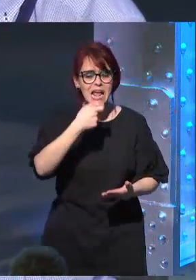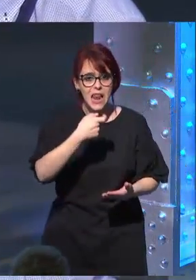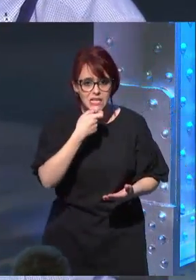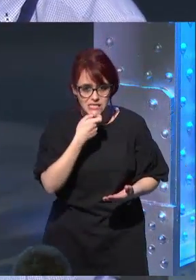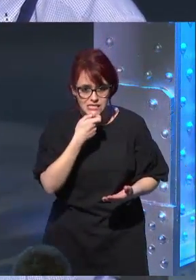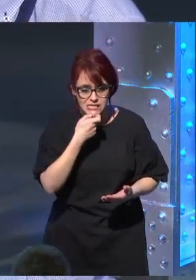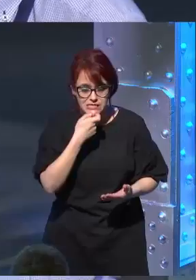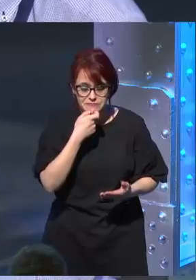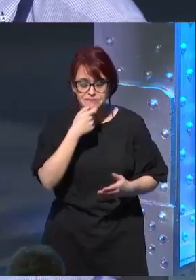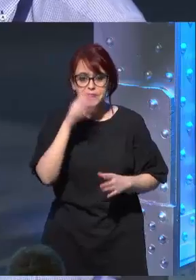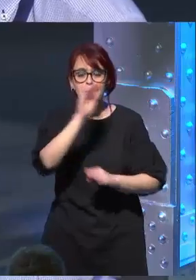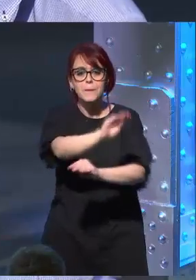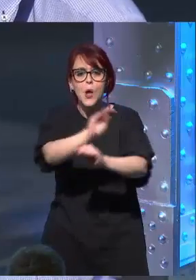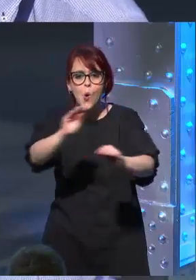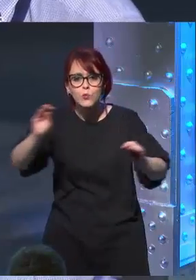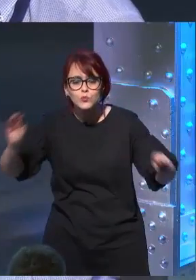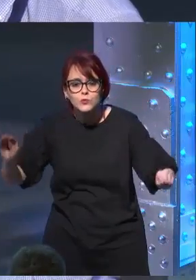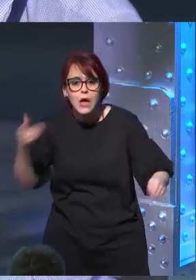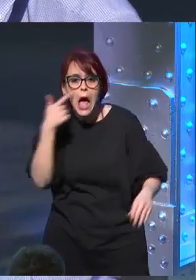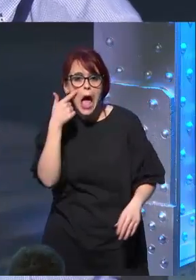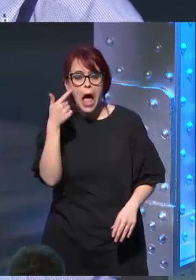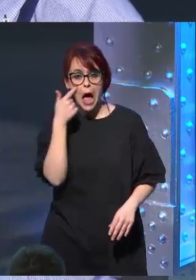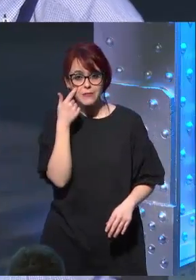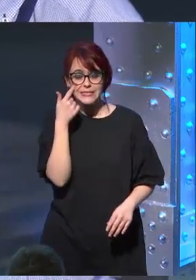high school, and I asked them,